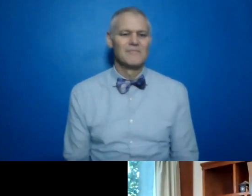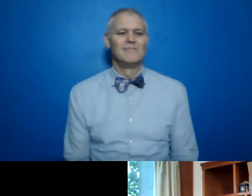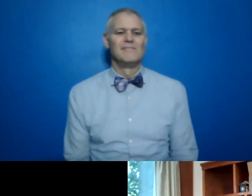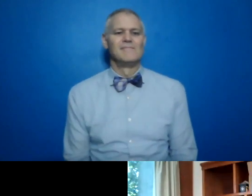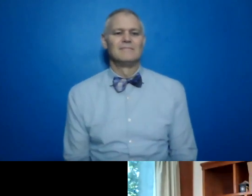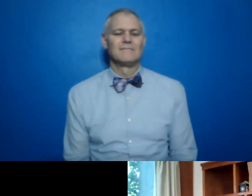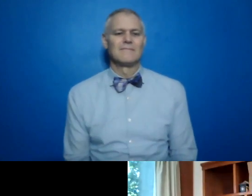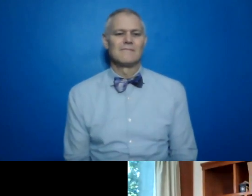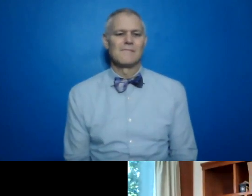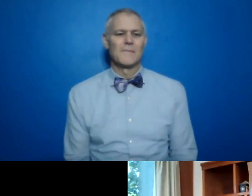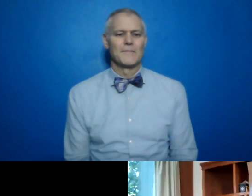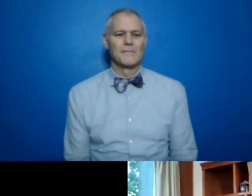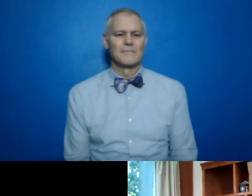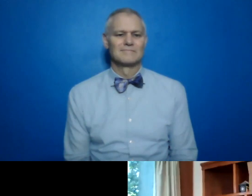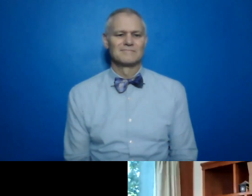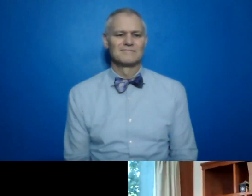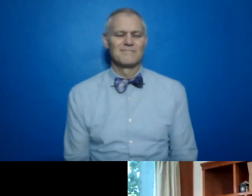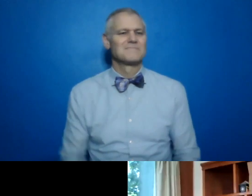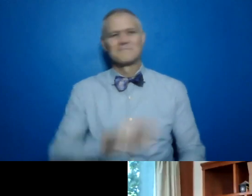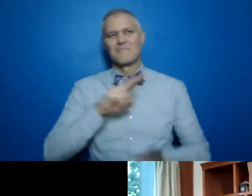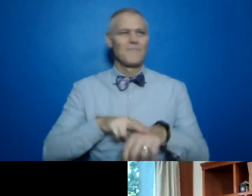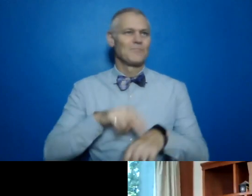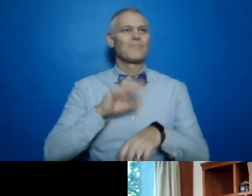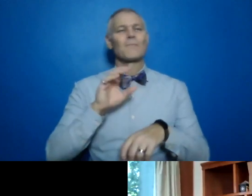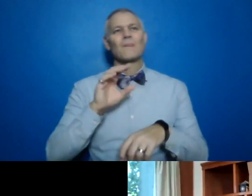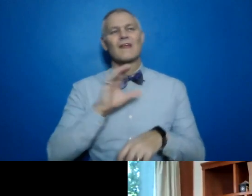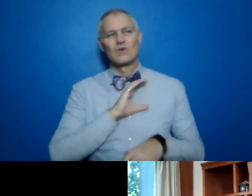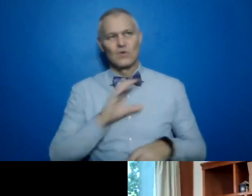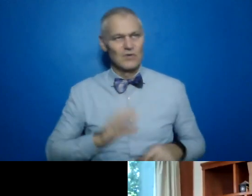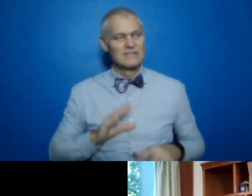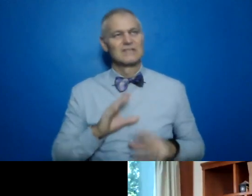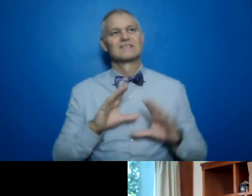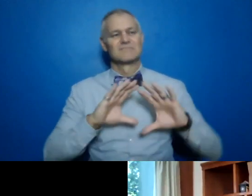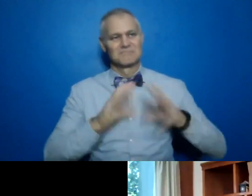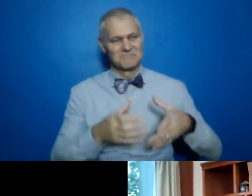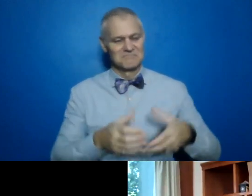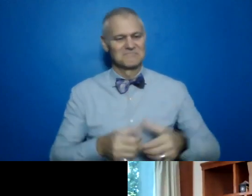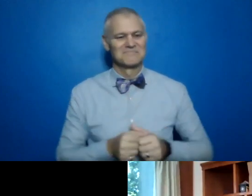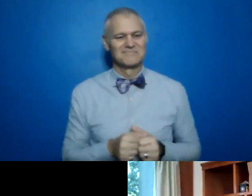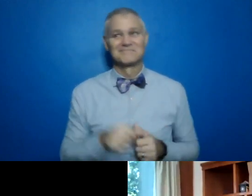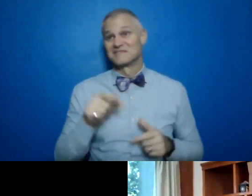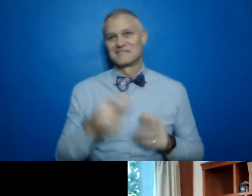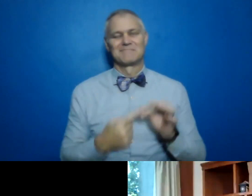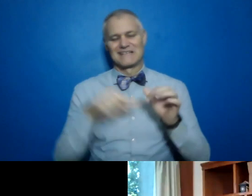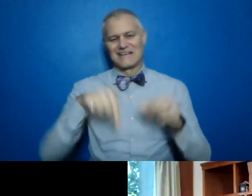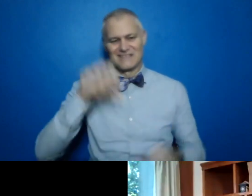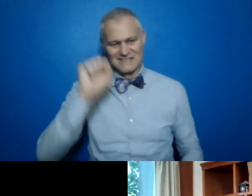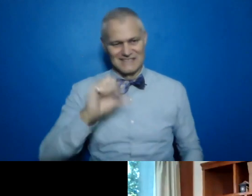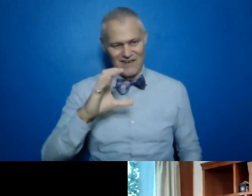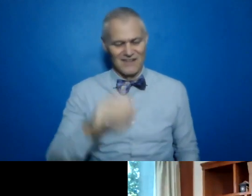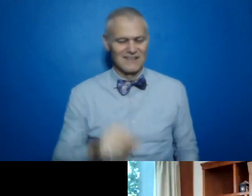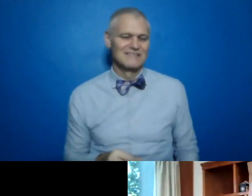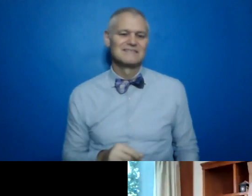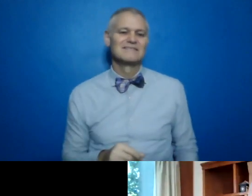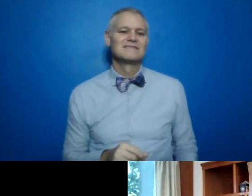these national Christian denominations, especially being in South Carolina, Yeah. where the faith community